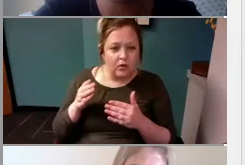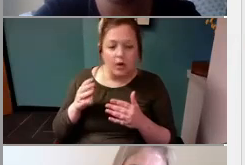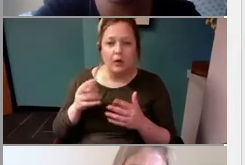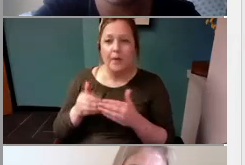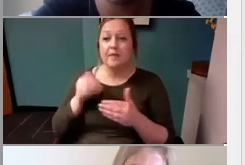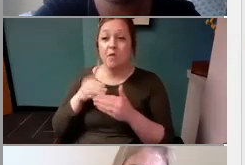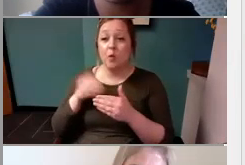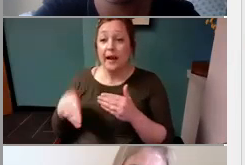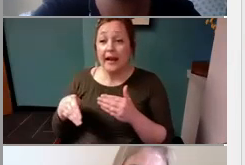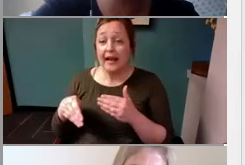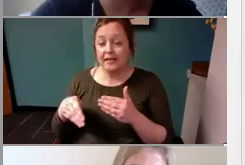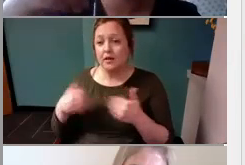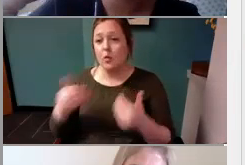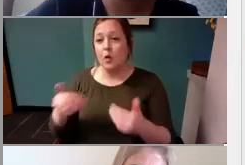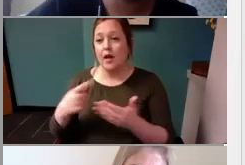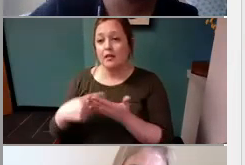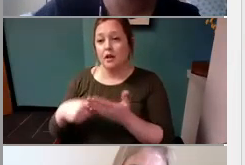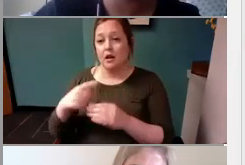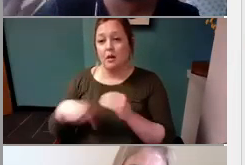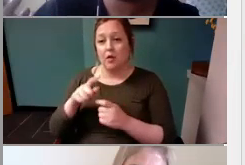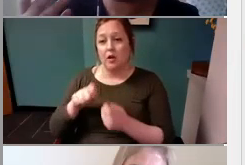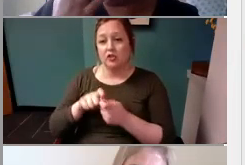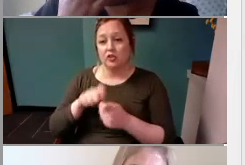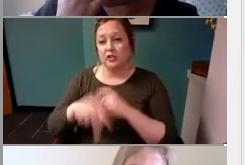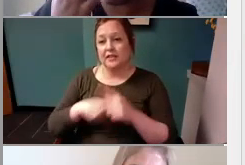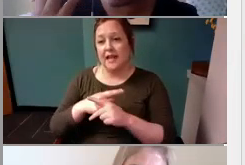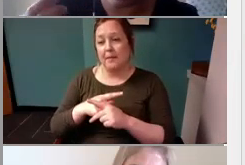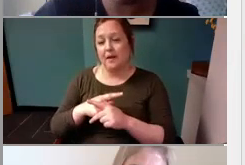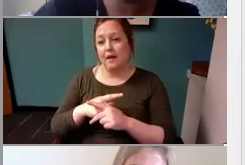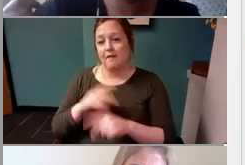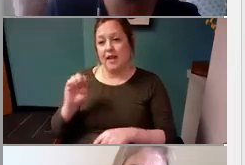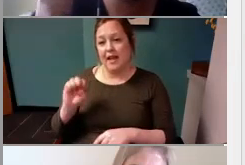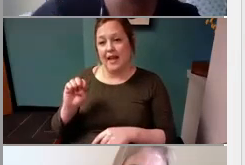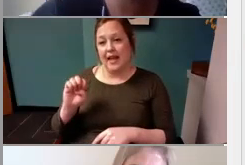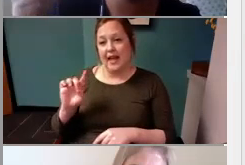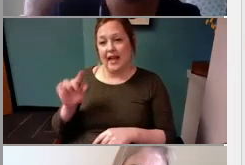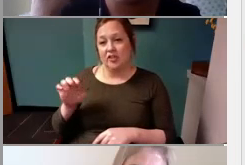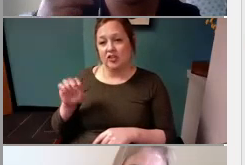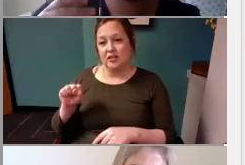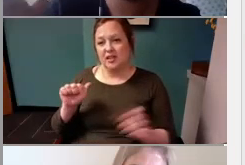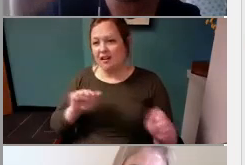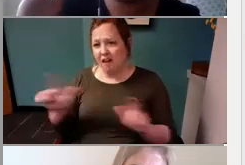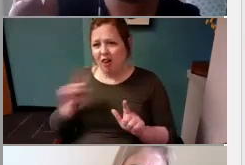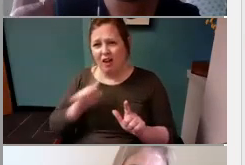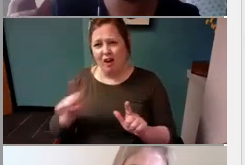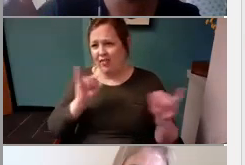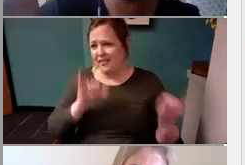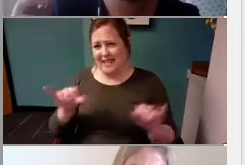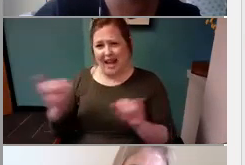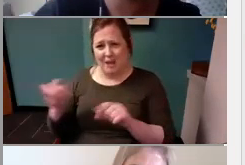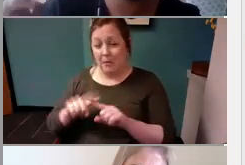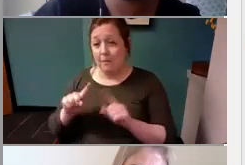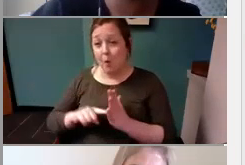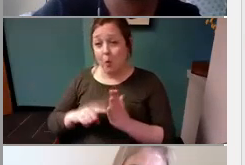let's talk about certain type of edges. So edges, all edges are the same, but once we discover a